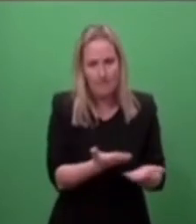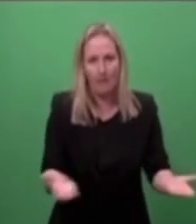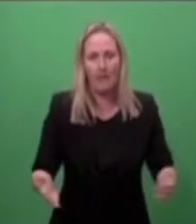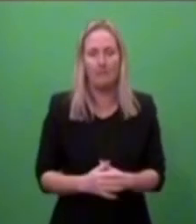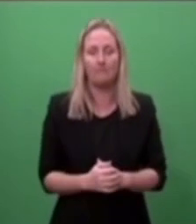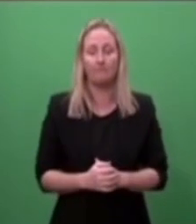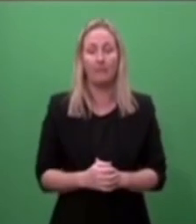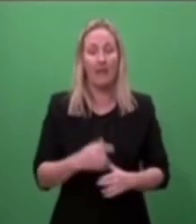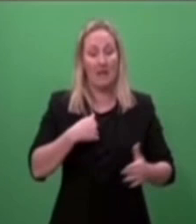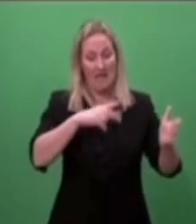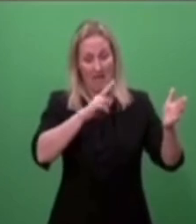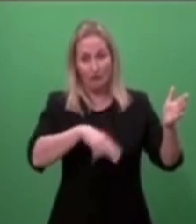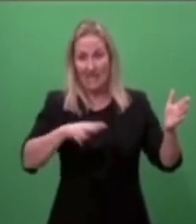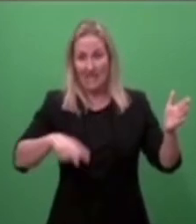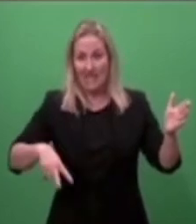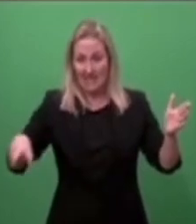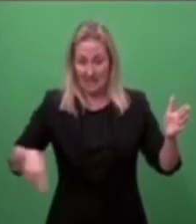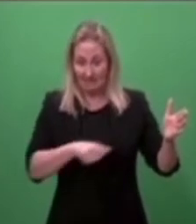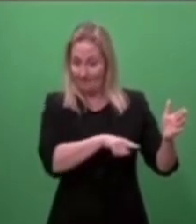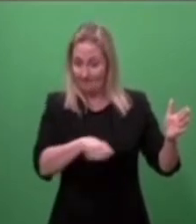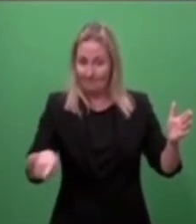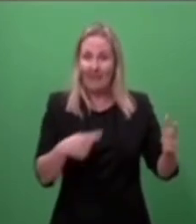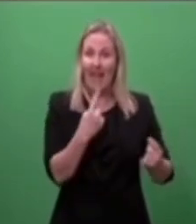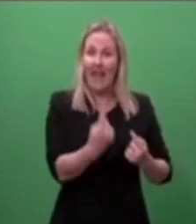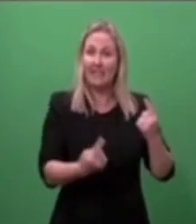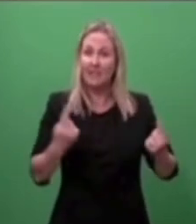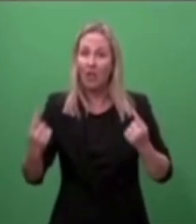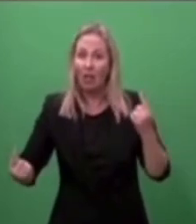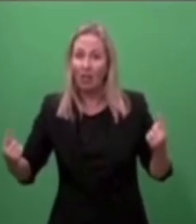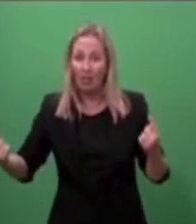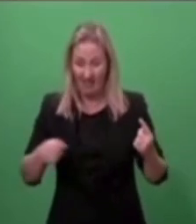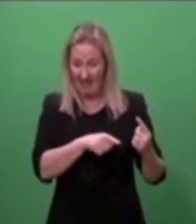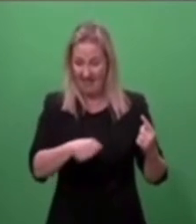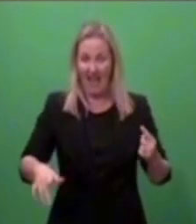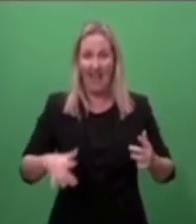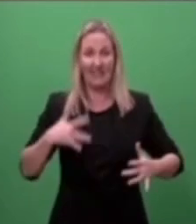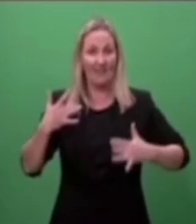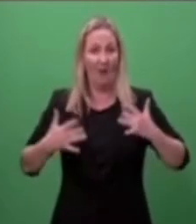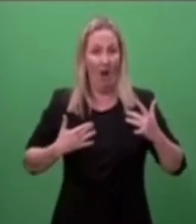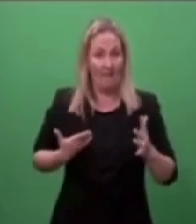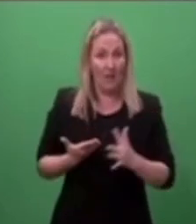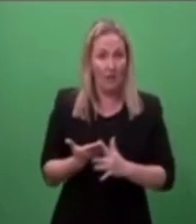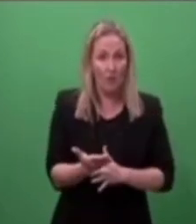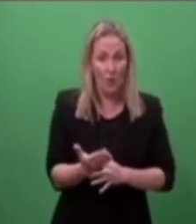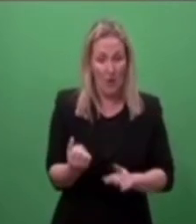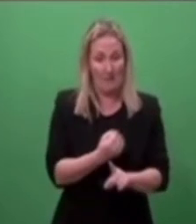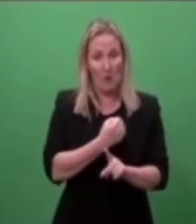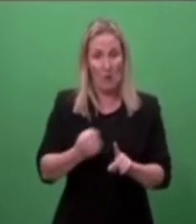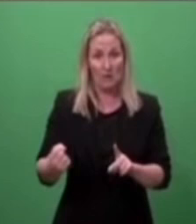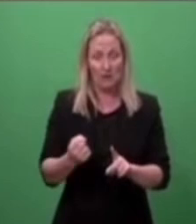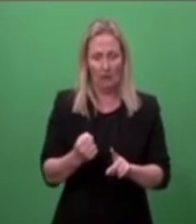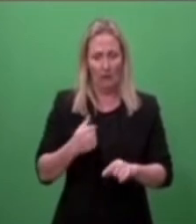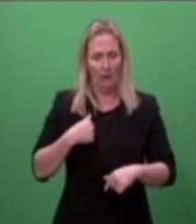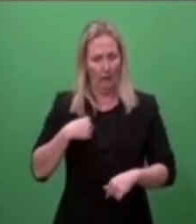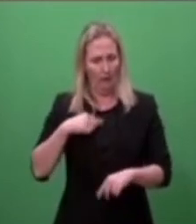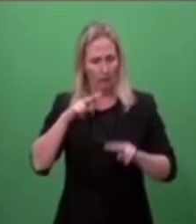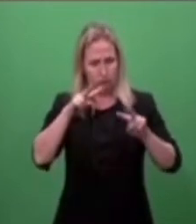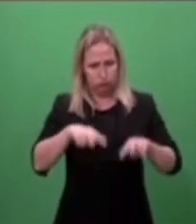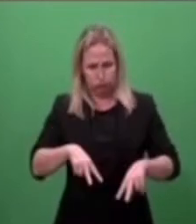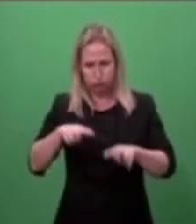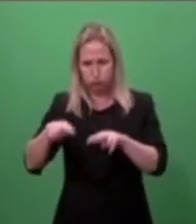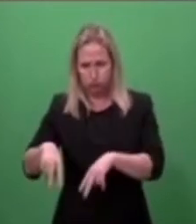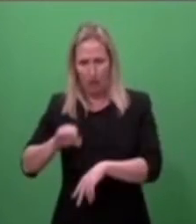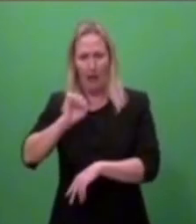victim survivors who speak not only of what happened to them back as children, but also how